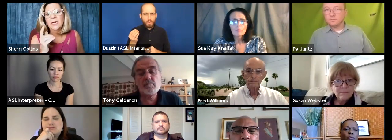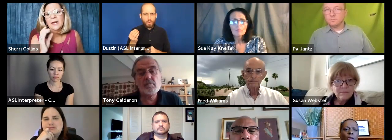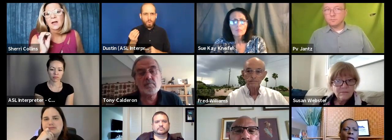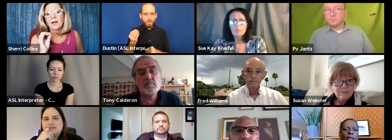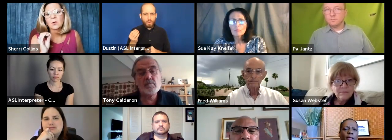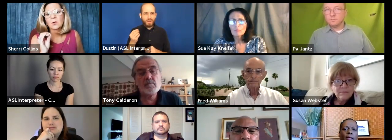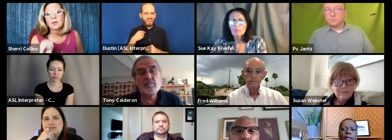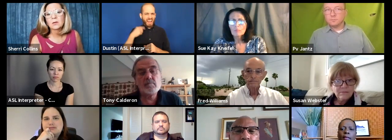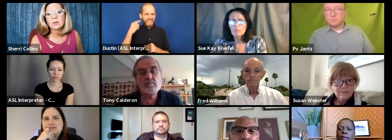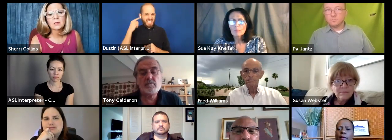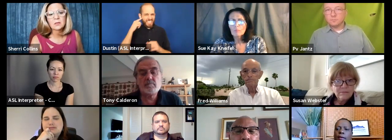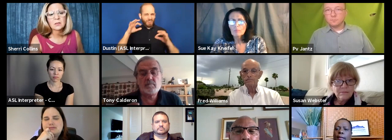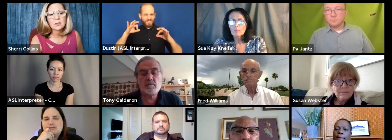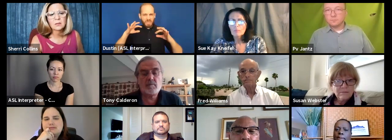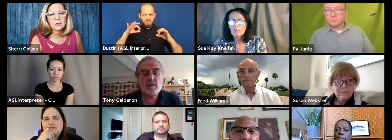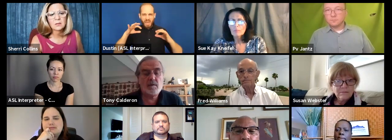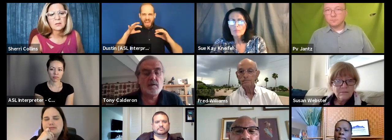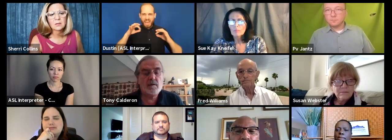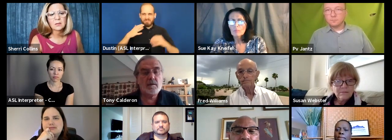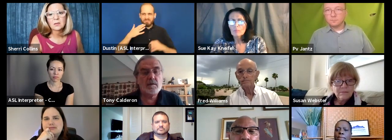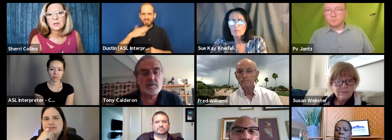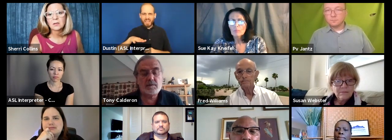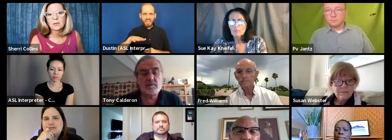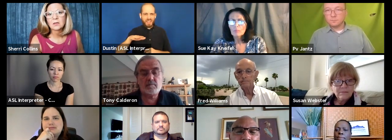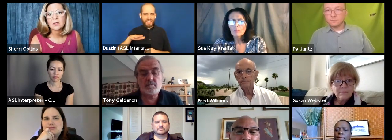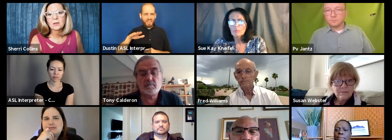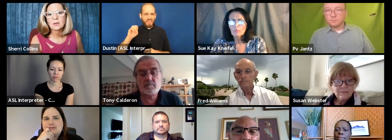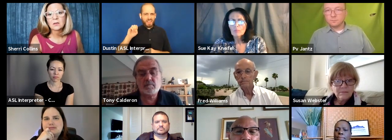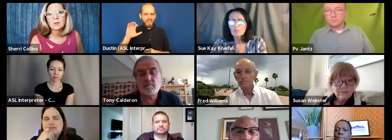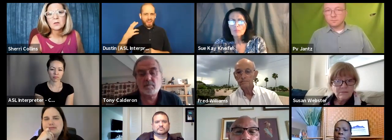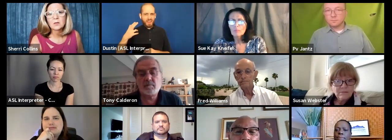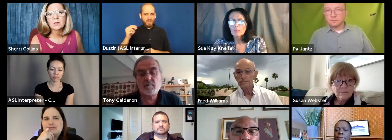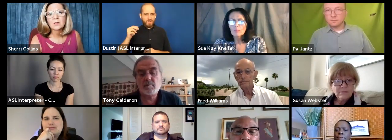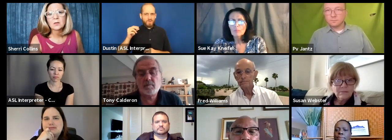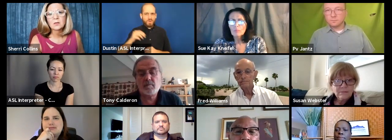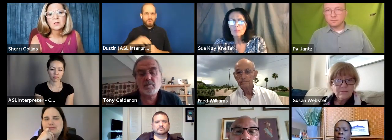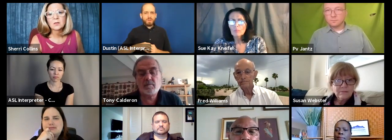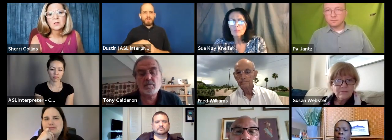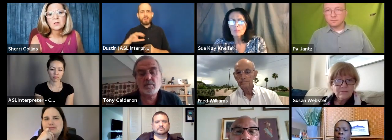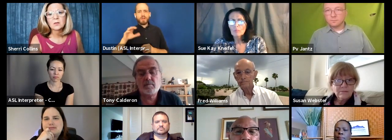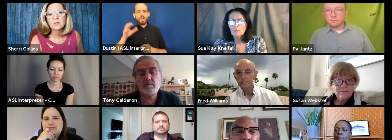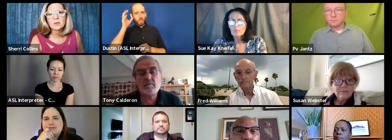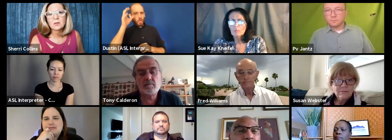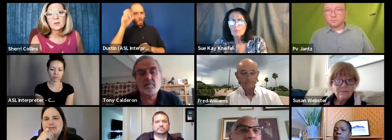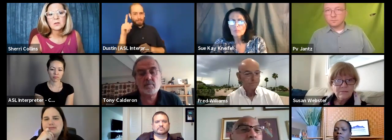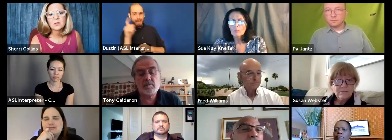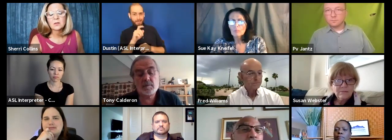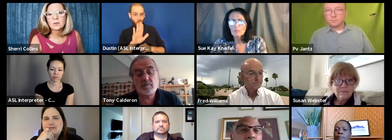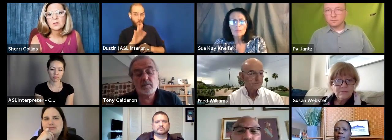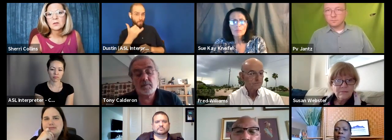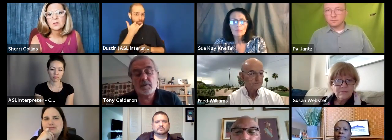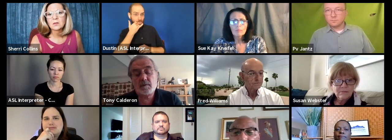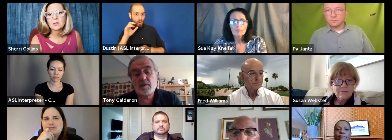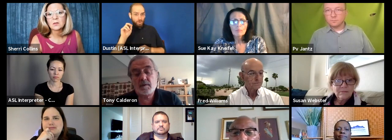I'm getting feedback. You got your phone on, Betty? Nope.